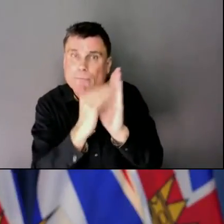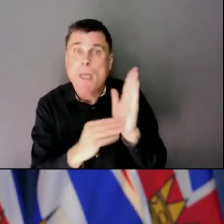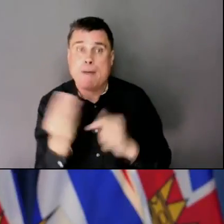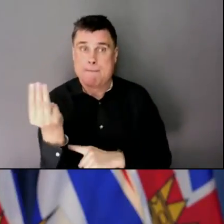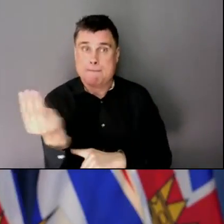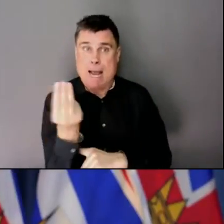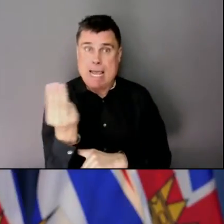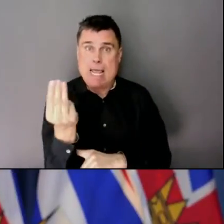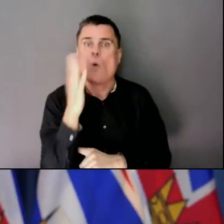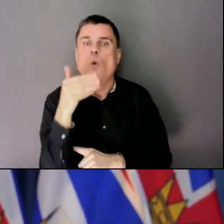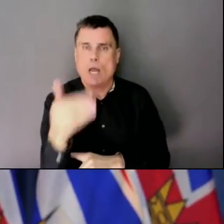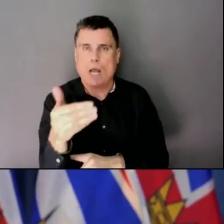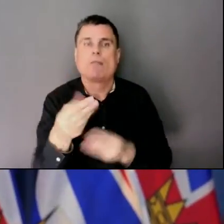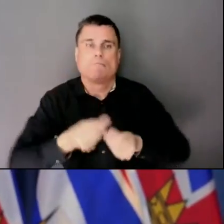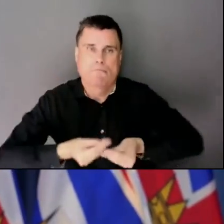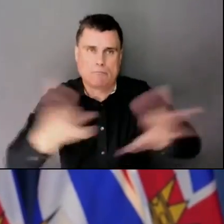follow-up?